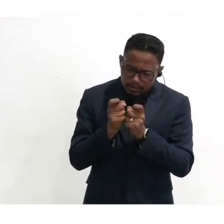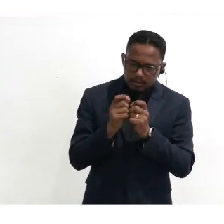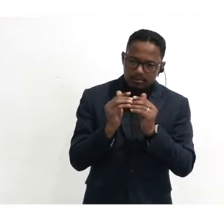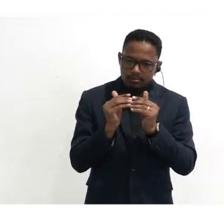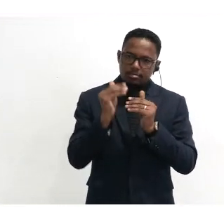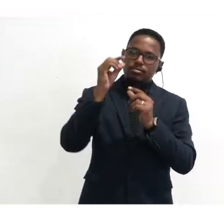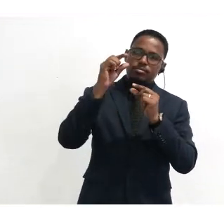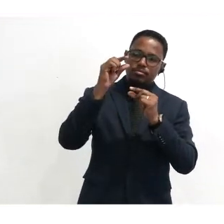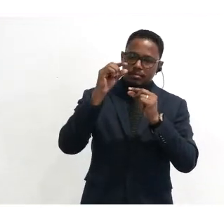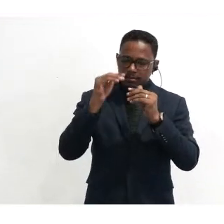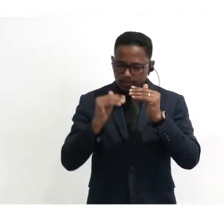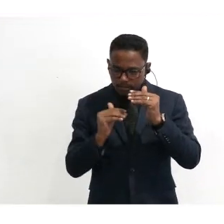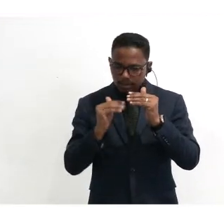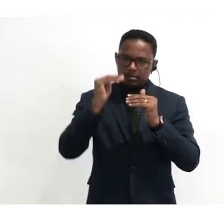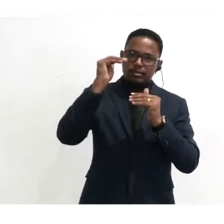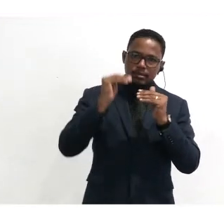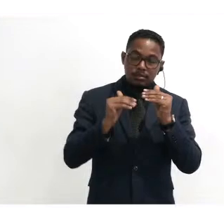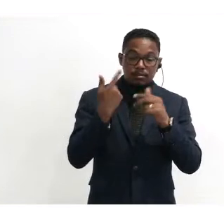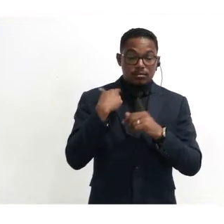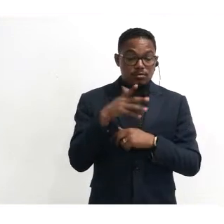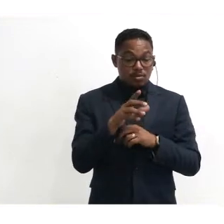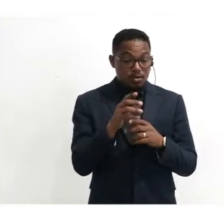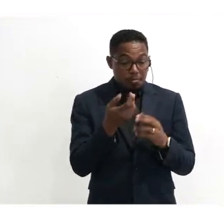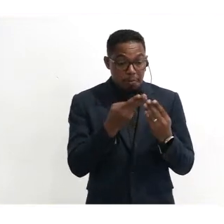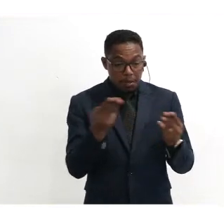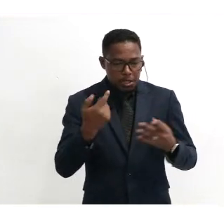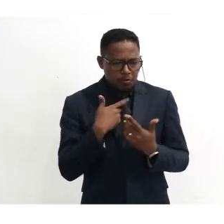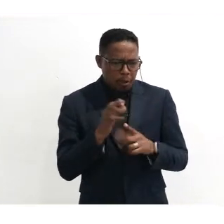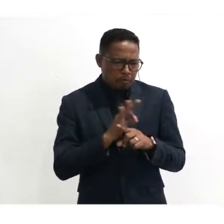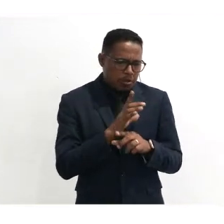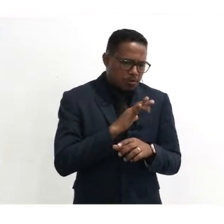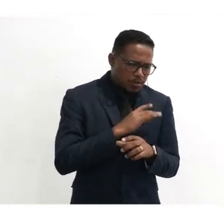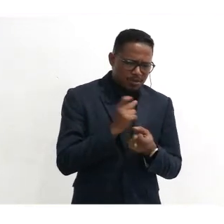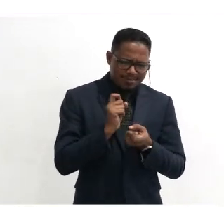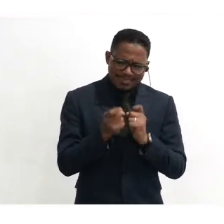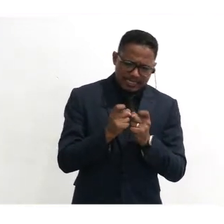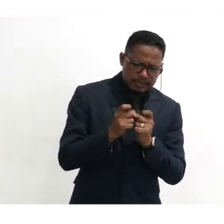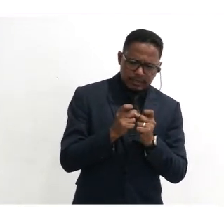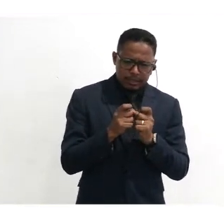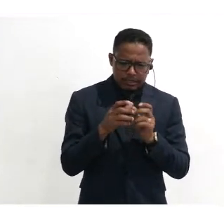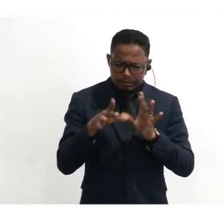well, and not making very many changes to it.